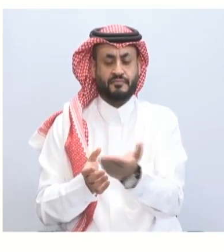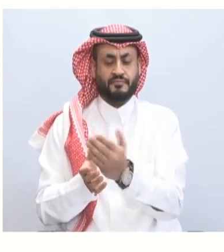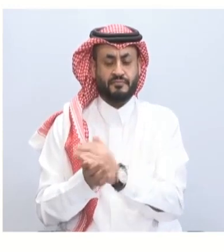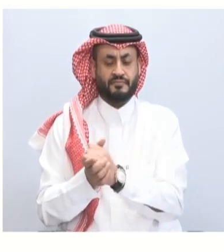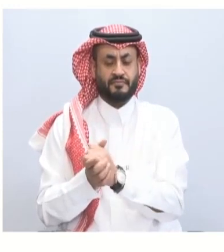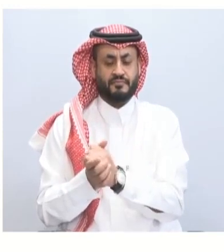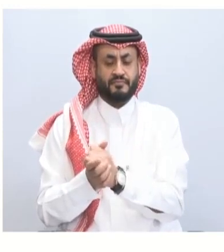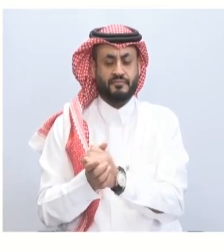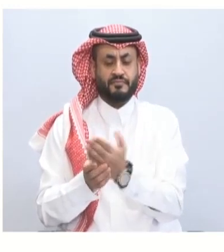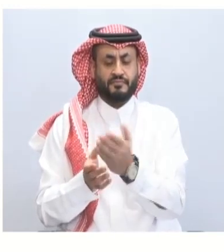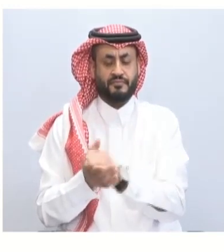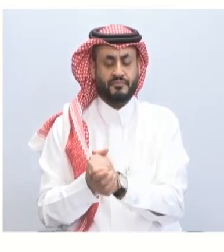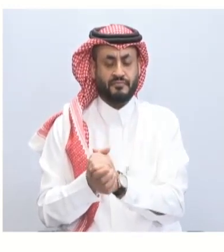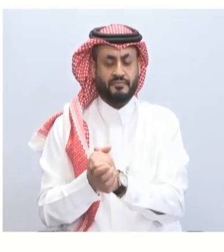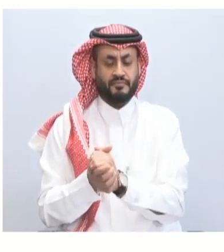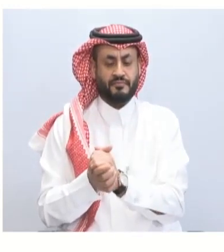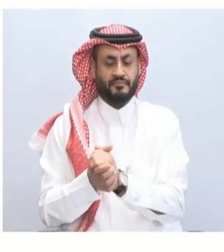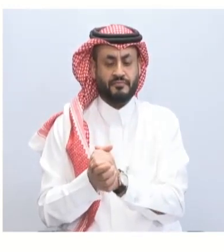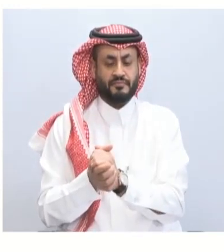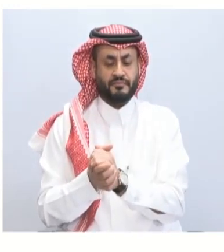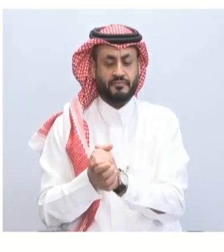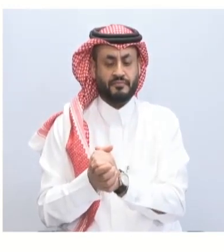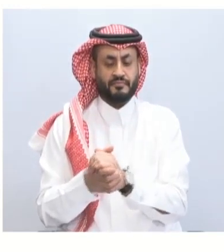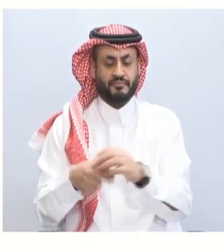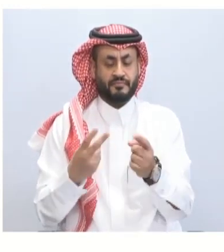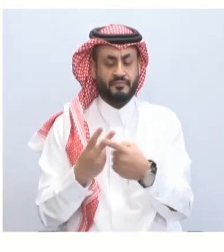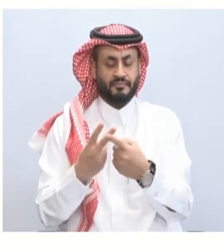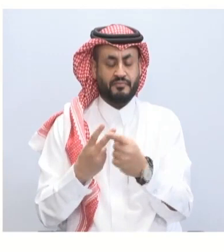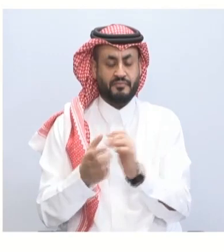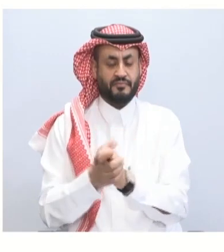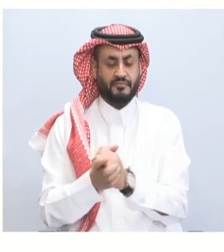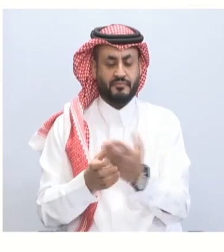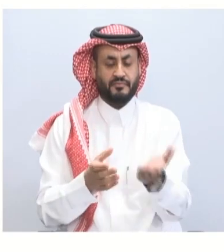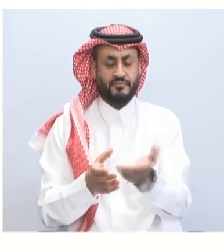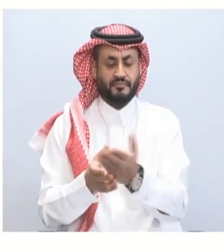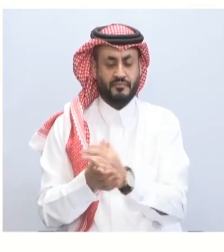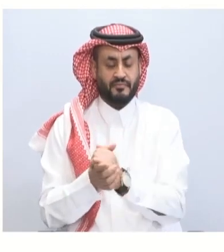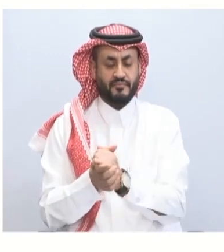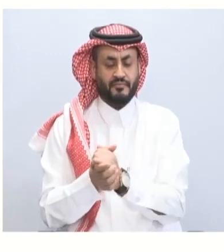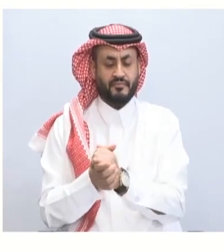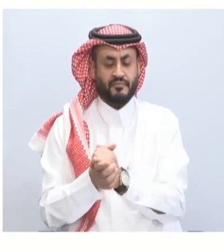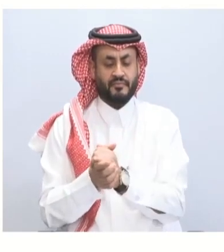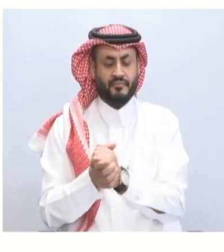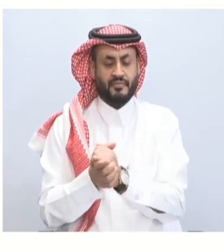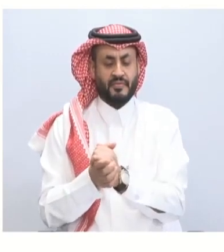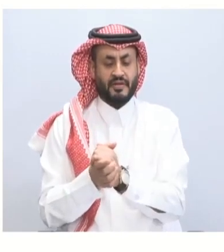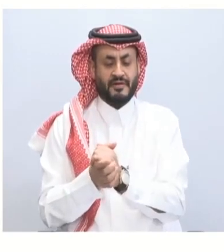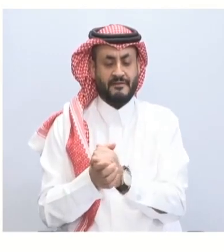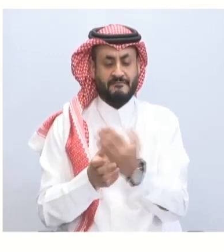the word diminishing. We have, unfortunately, consuming too much fast food is